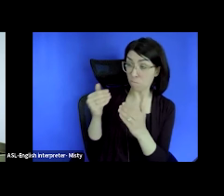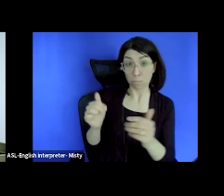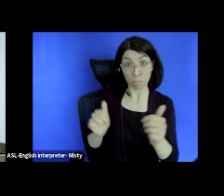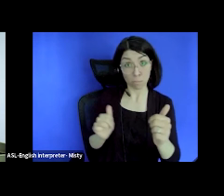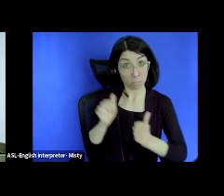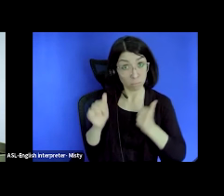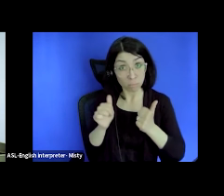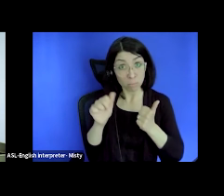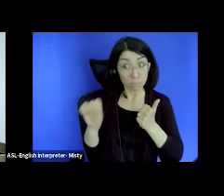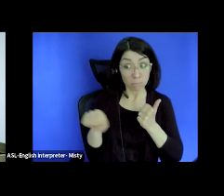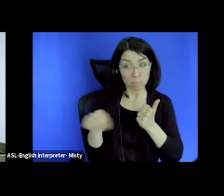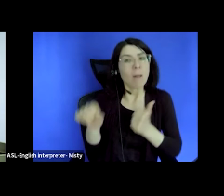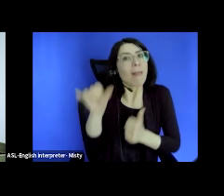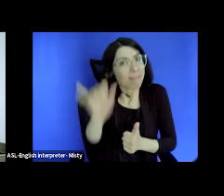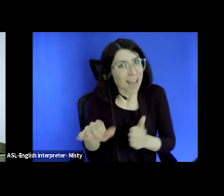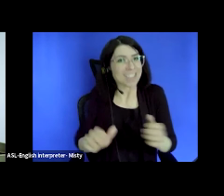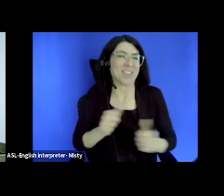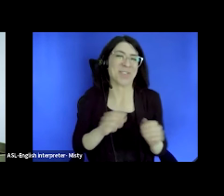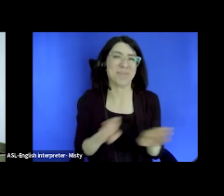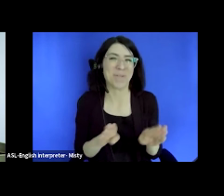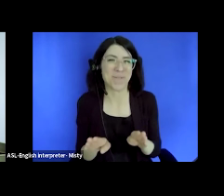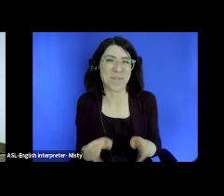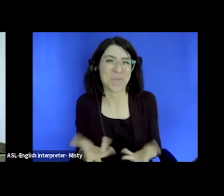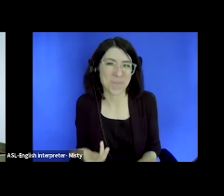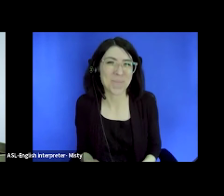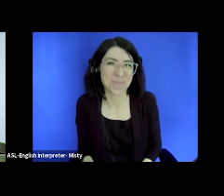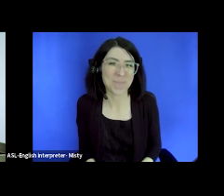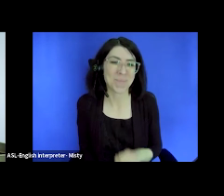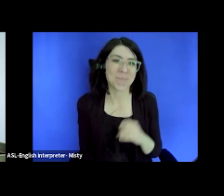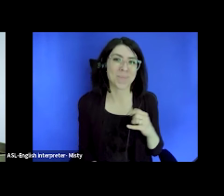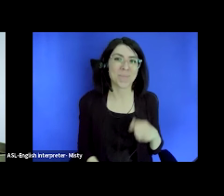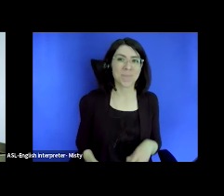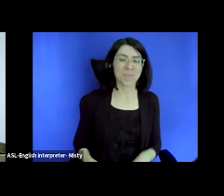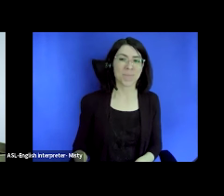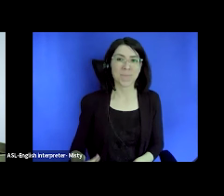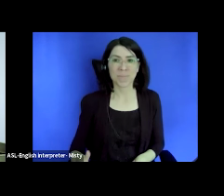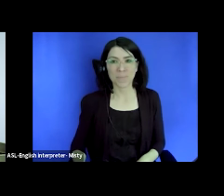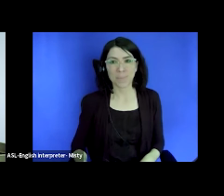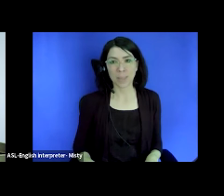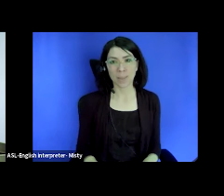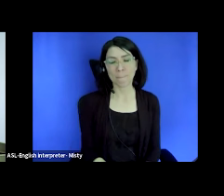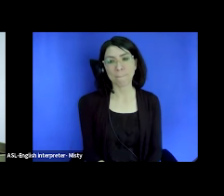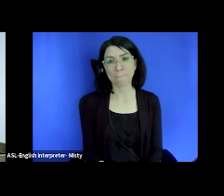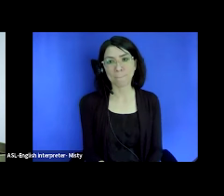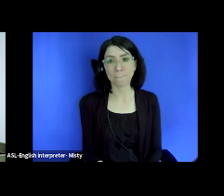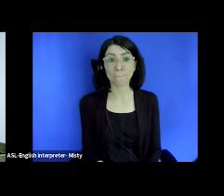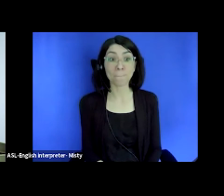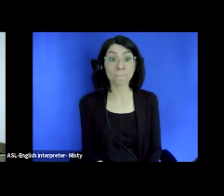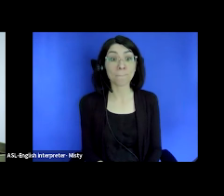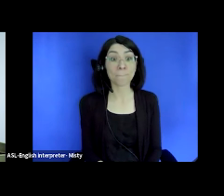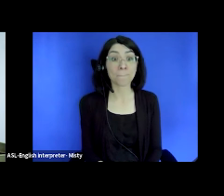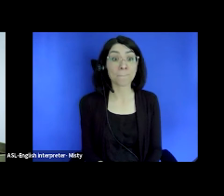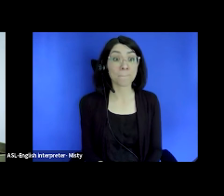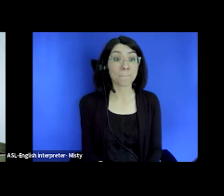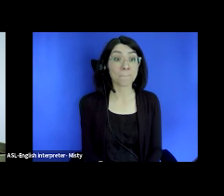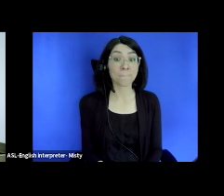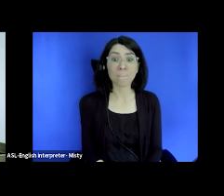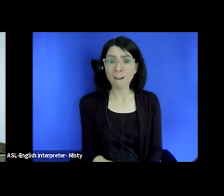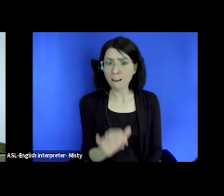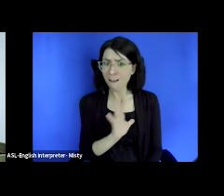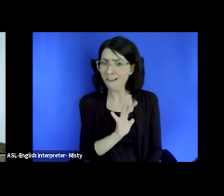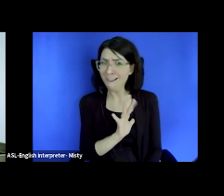an assertive behavior. Okay. So assertiveness kind of goes, tenfold. And I'm really loving that the chat